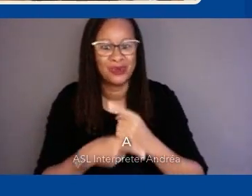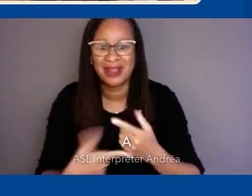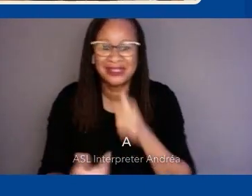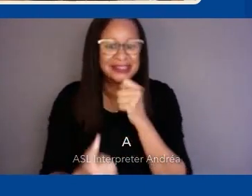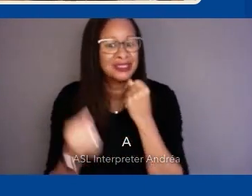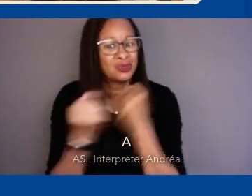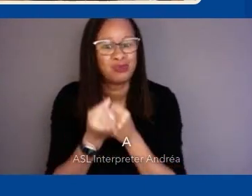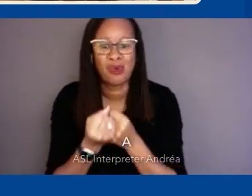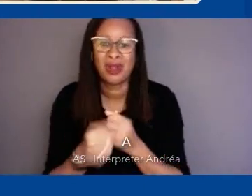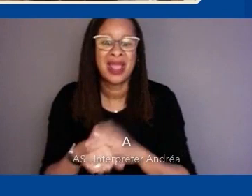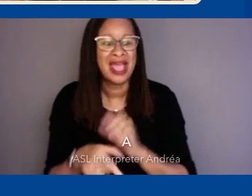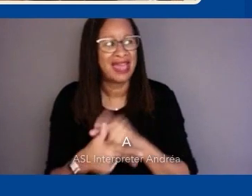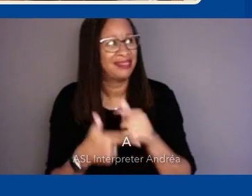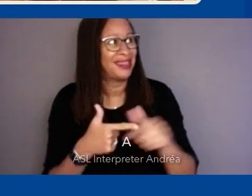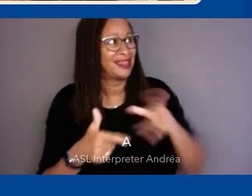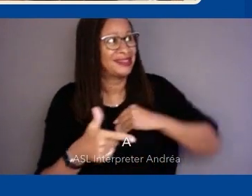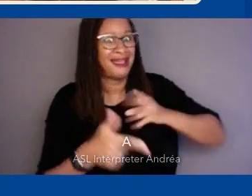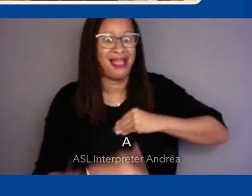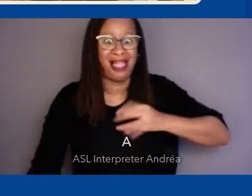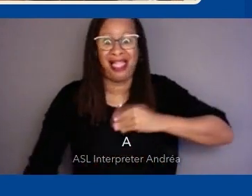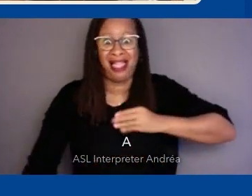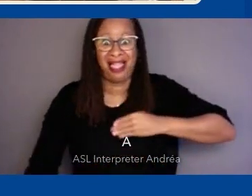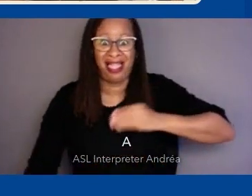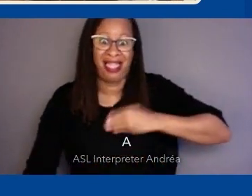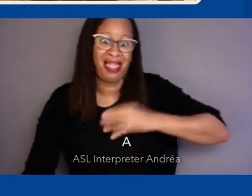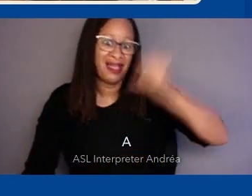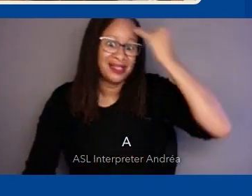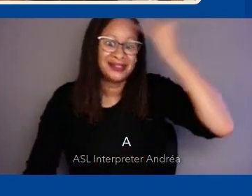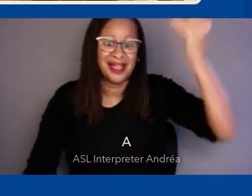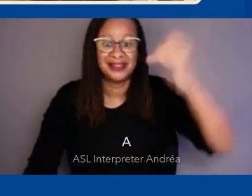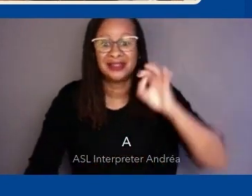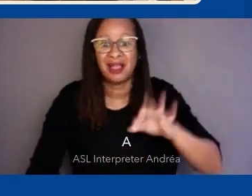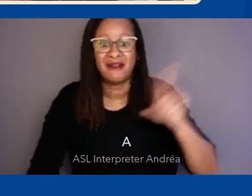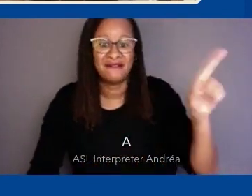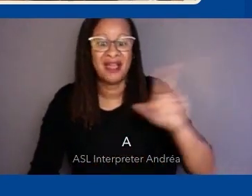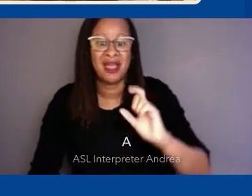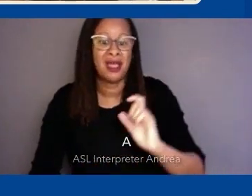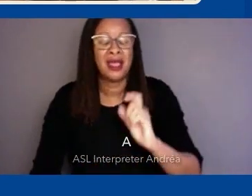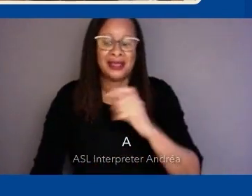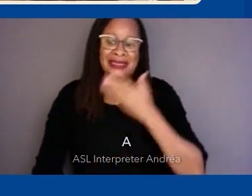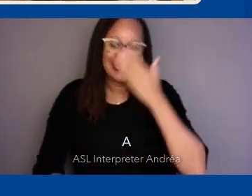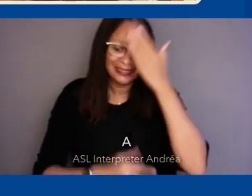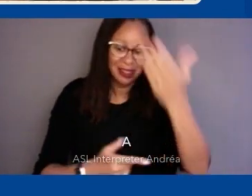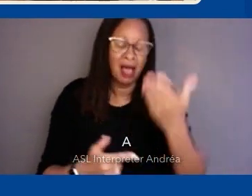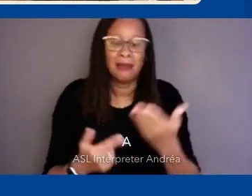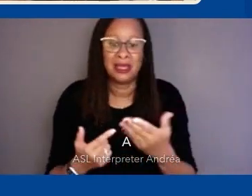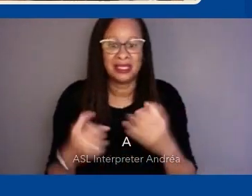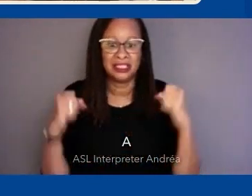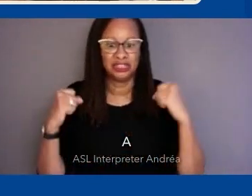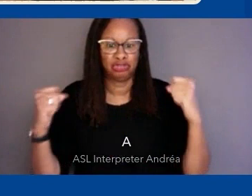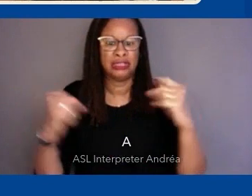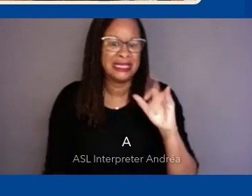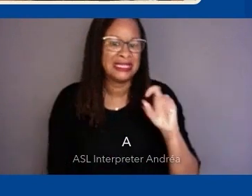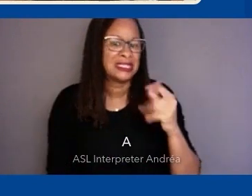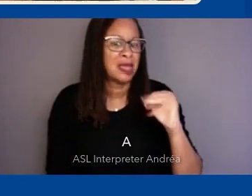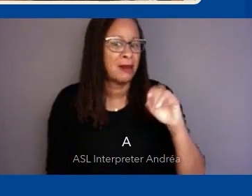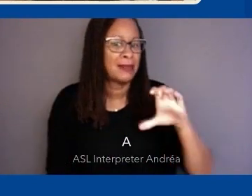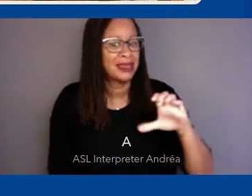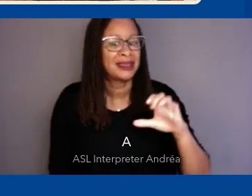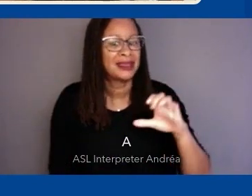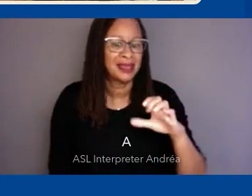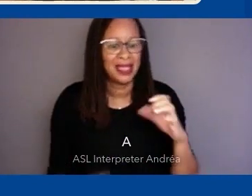And bought into this narrative of Islamic extremism, turned a blind eye